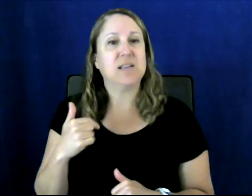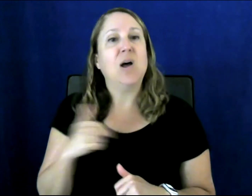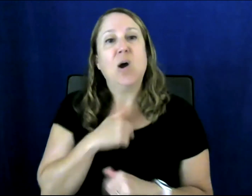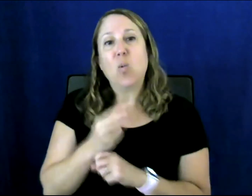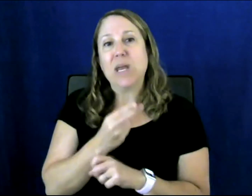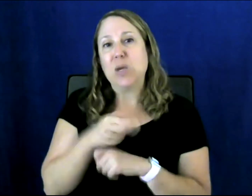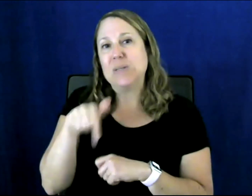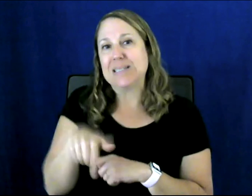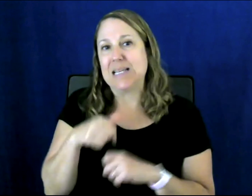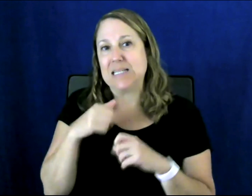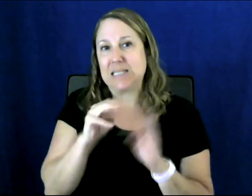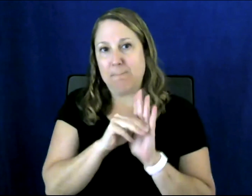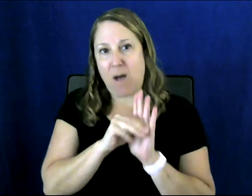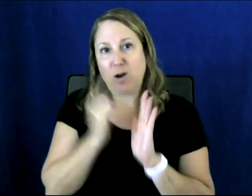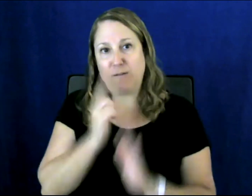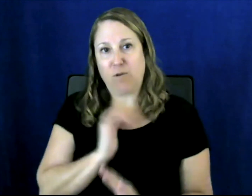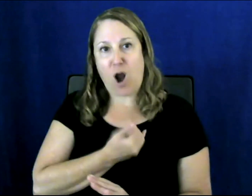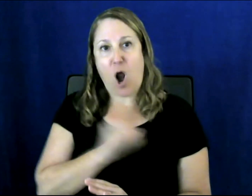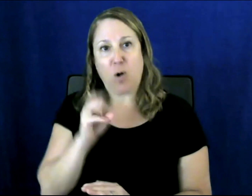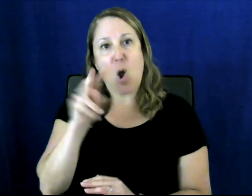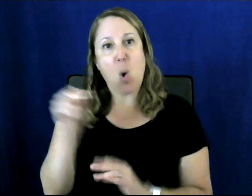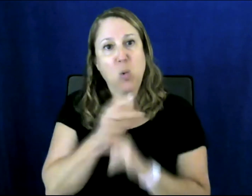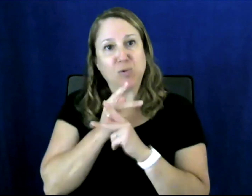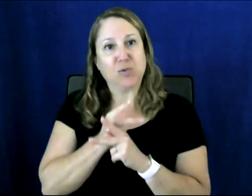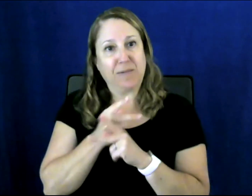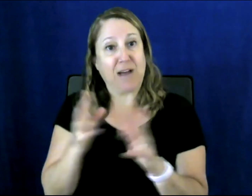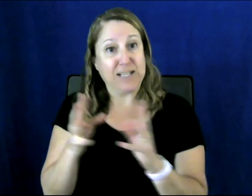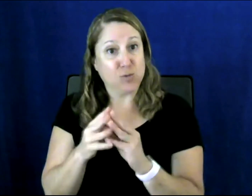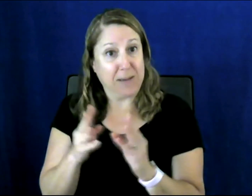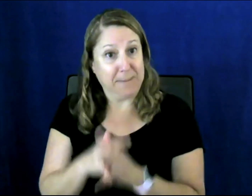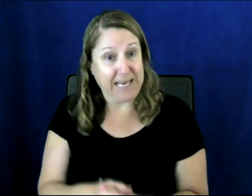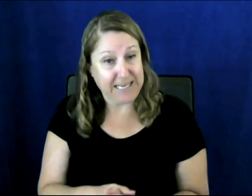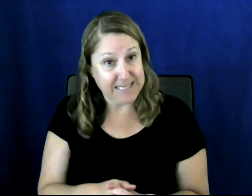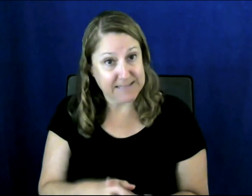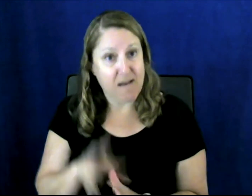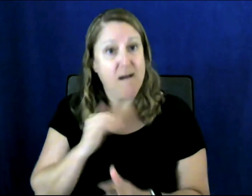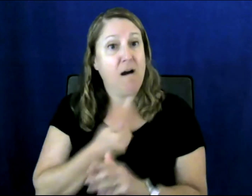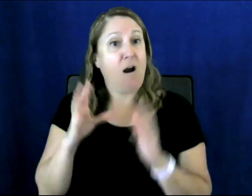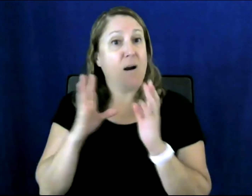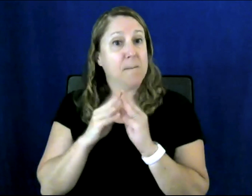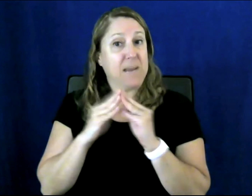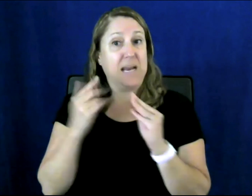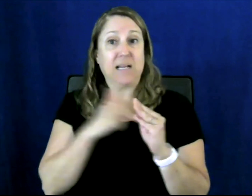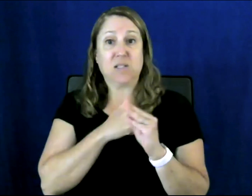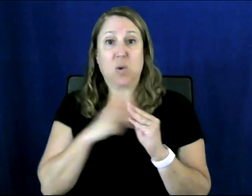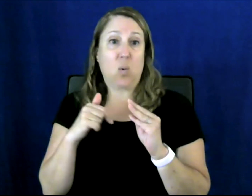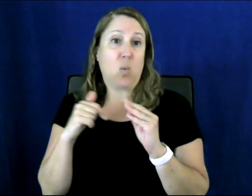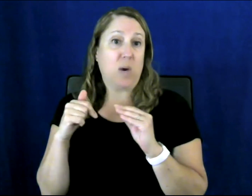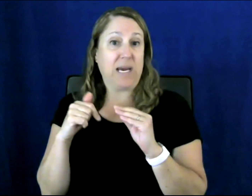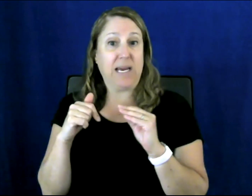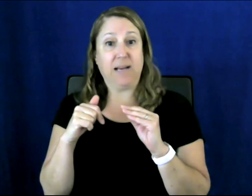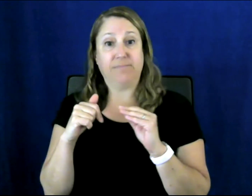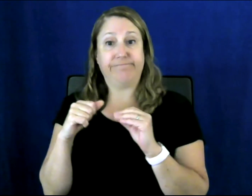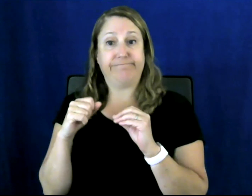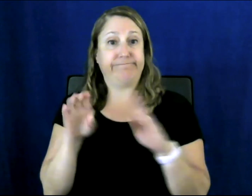own supervisory meetings. So in our meetings, we treat each other as peers.